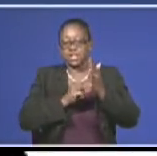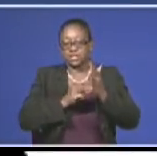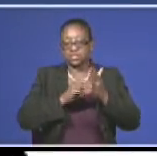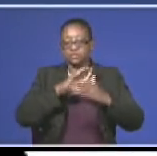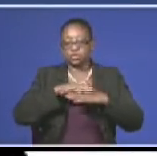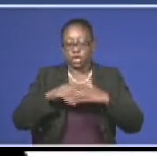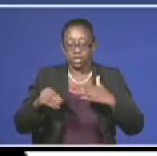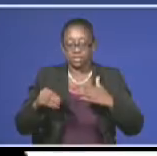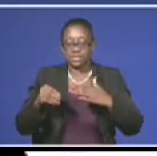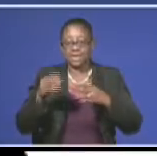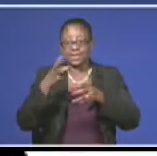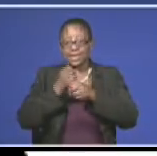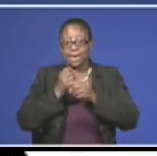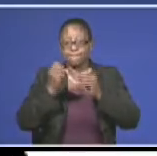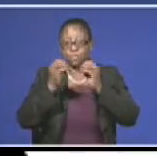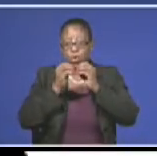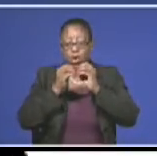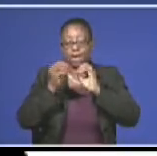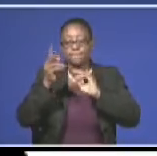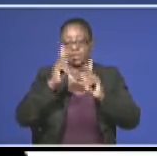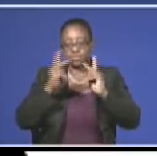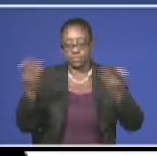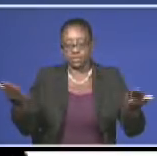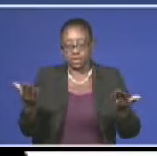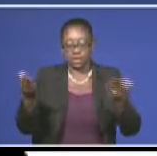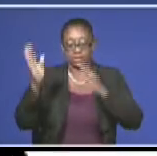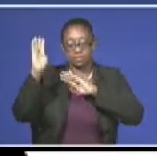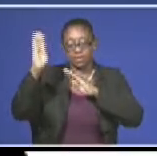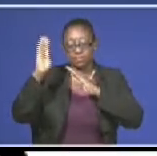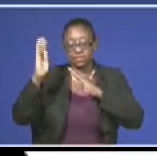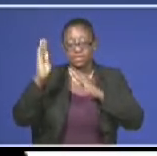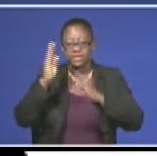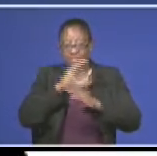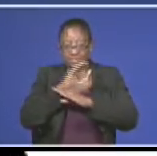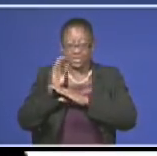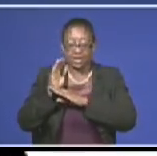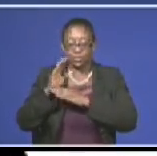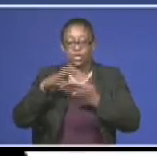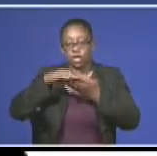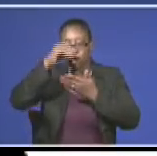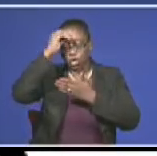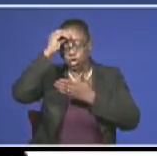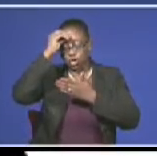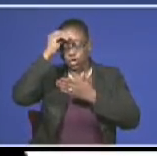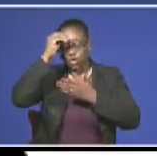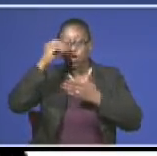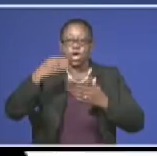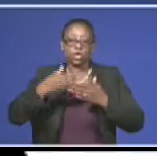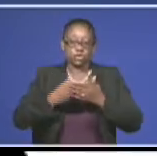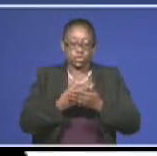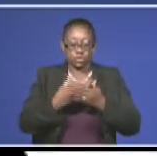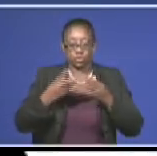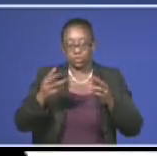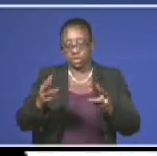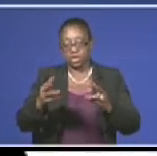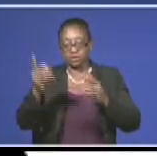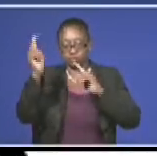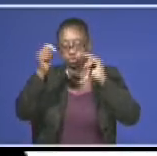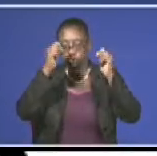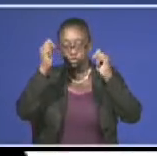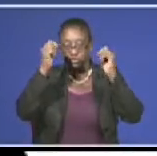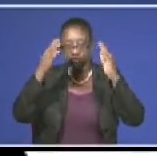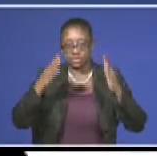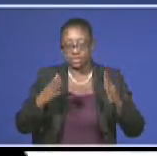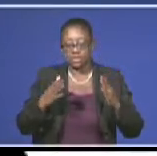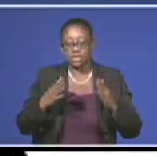it, and draw more tourists to our destination. Well, tonight we're going to learn about a new aspect of tourism. It's